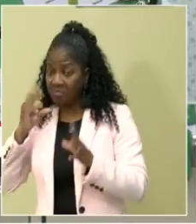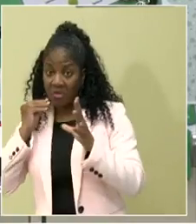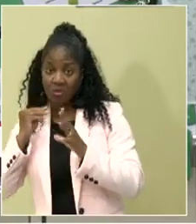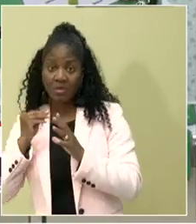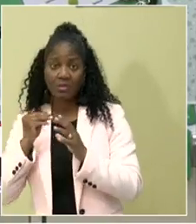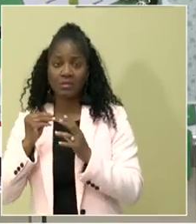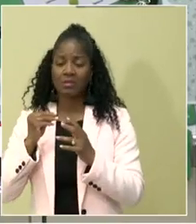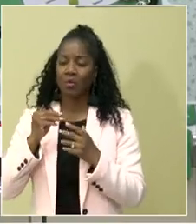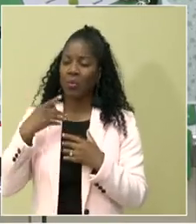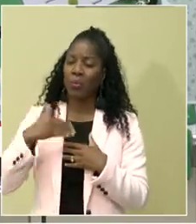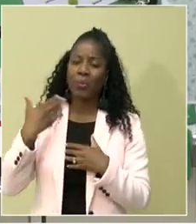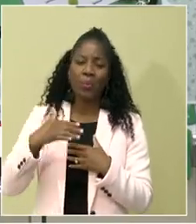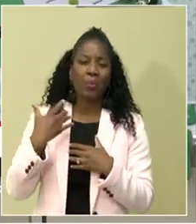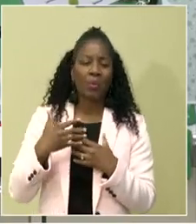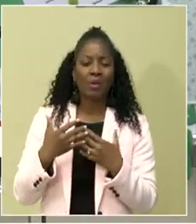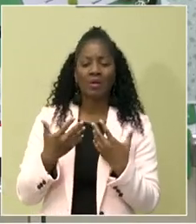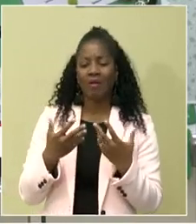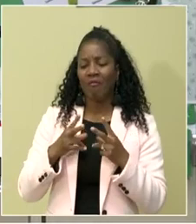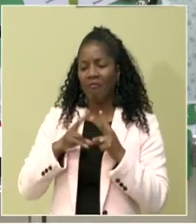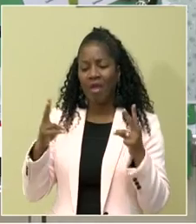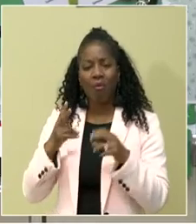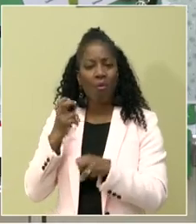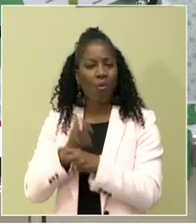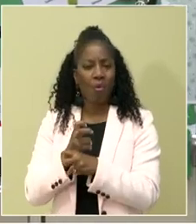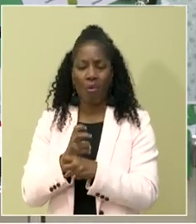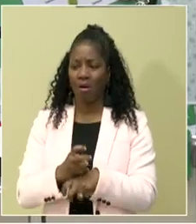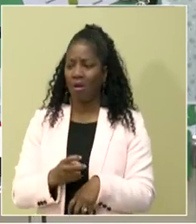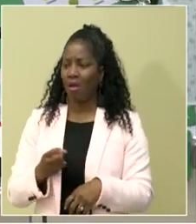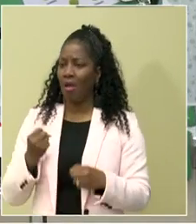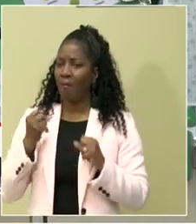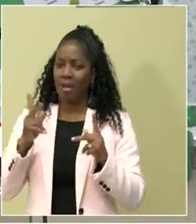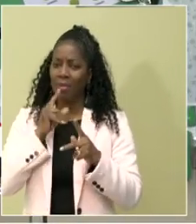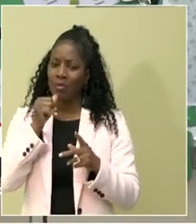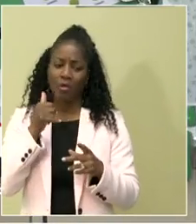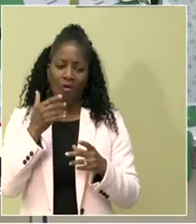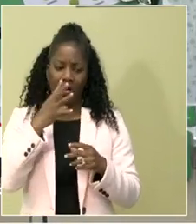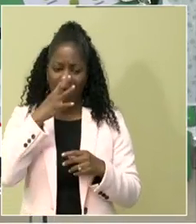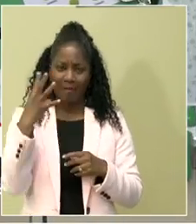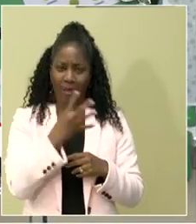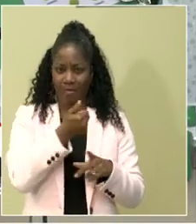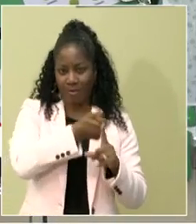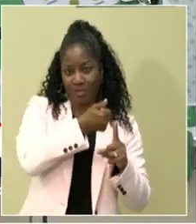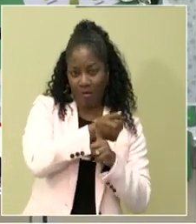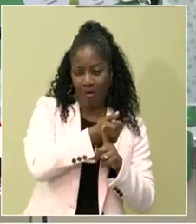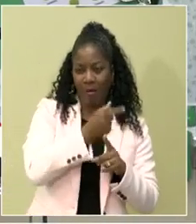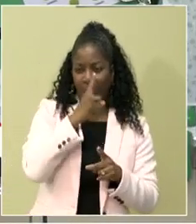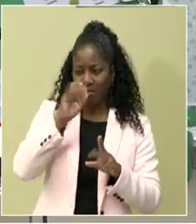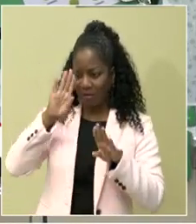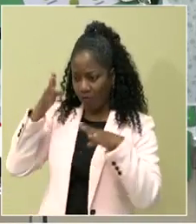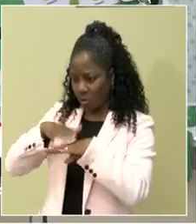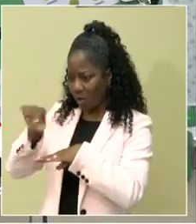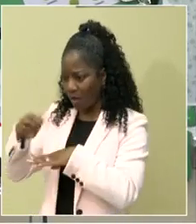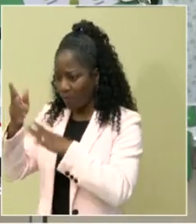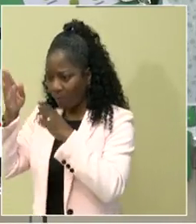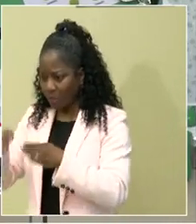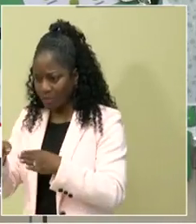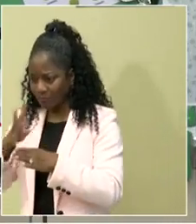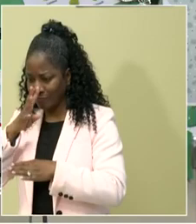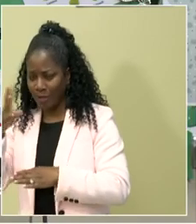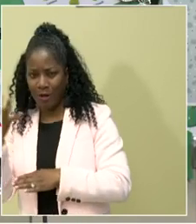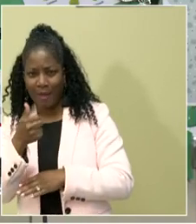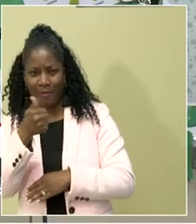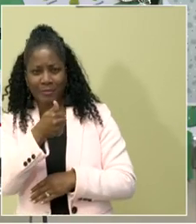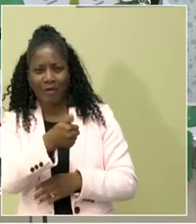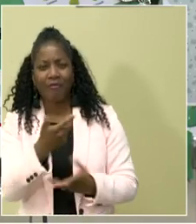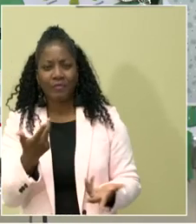a grind. And I think a lot of times people don't take care of themselves because they feel so focused on the other person. And so